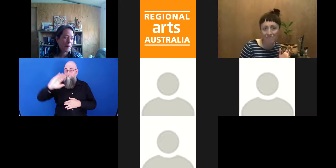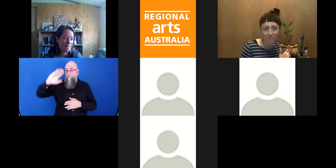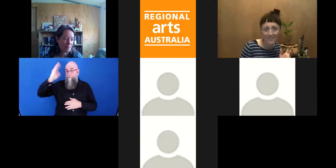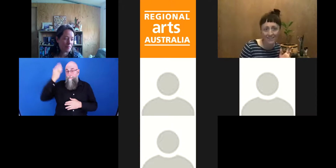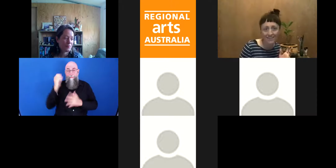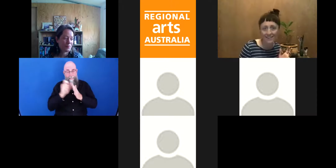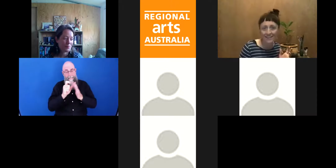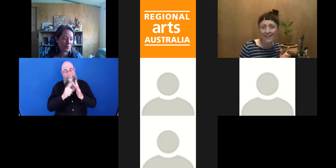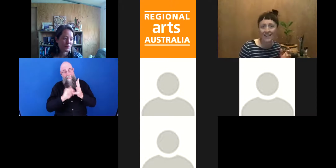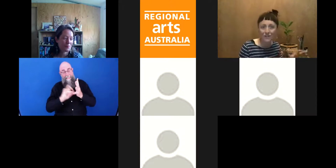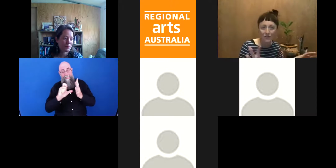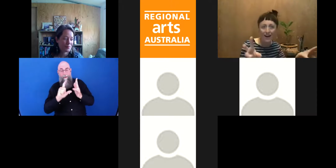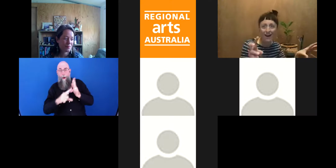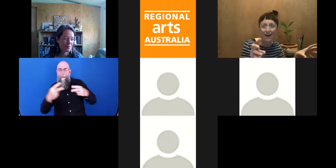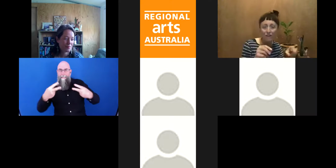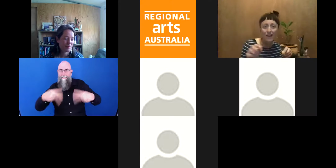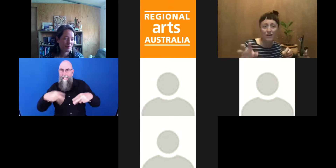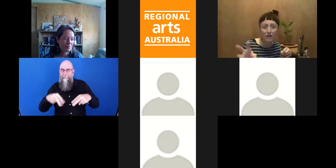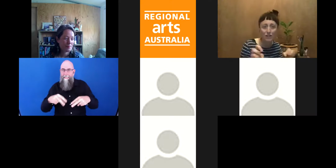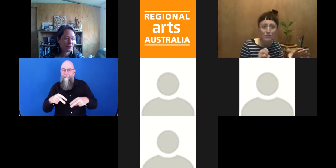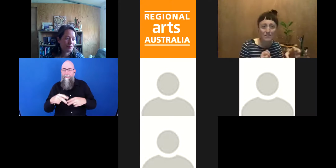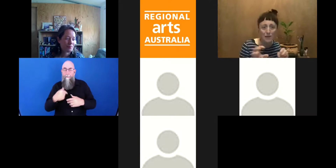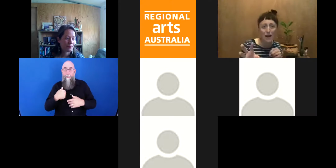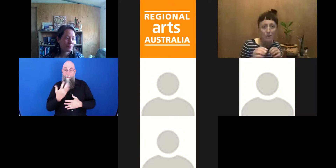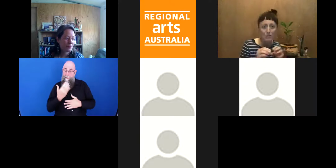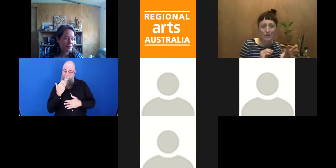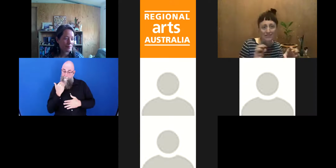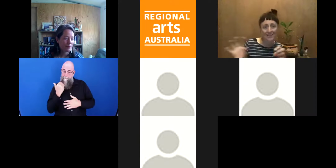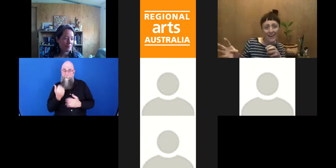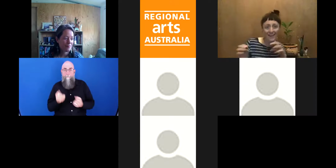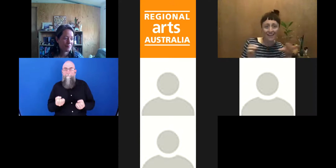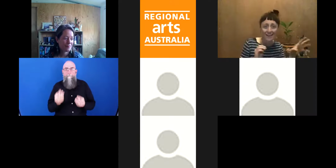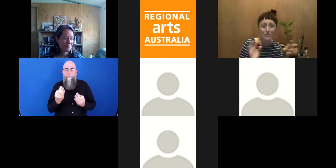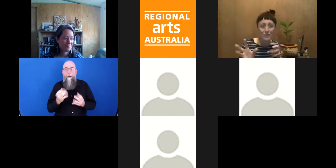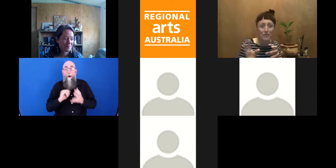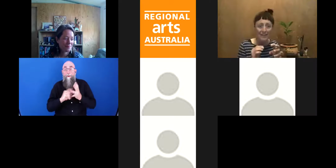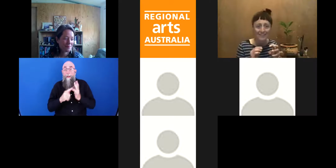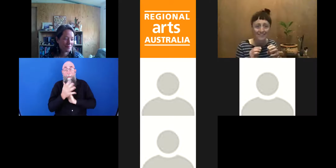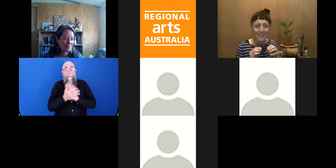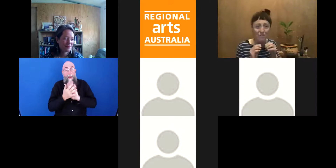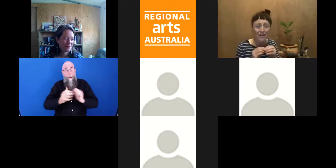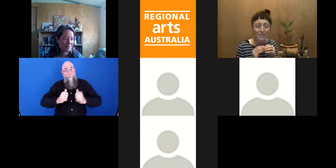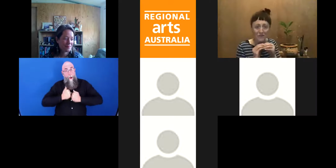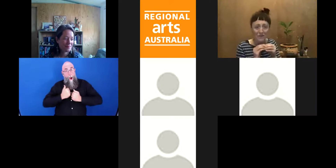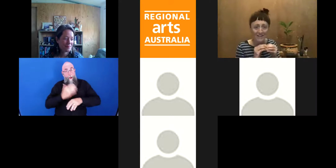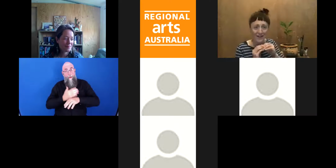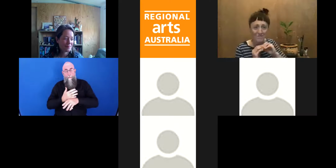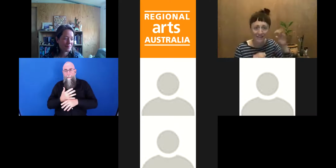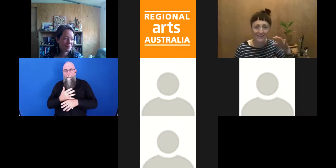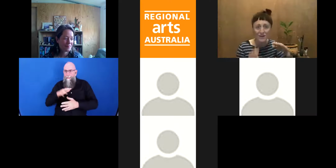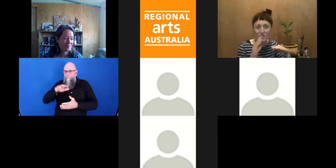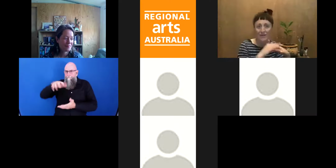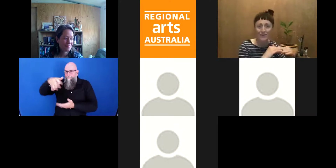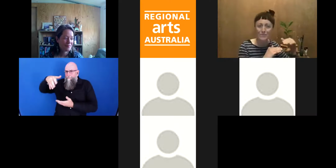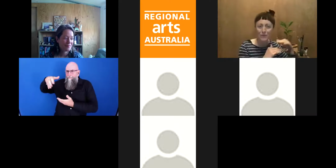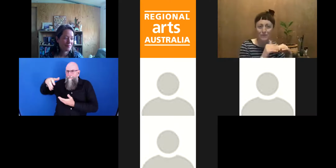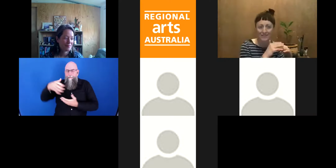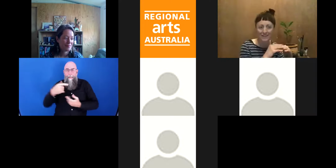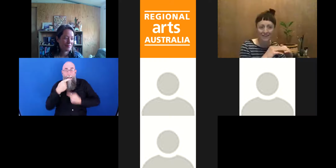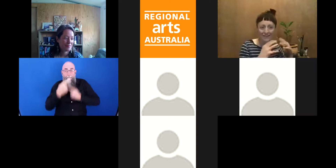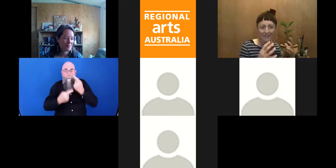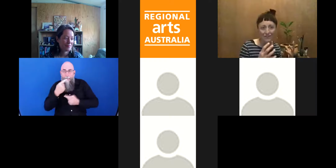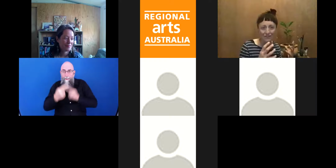recently. And so I felt like my job was to be a bowerbird to like collect all the things and wait for the right time when we could